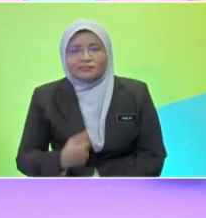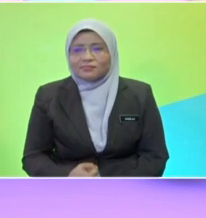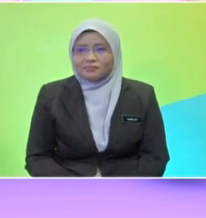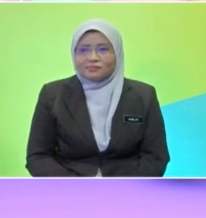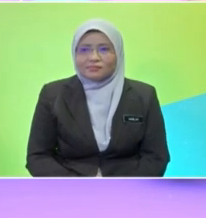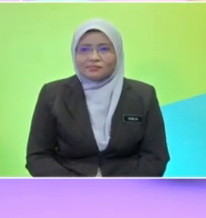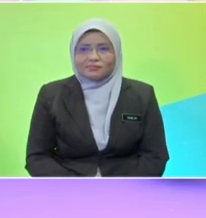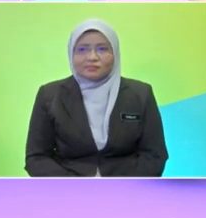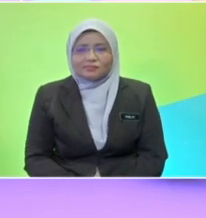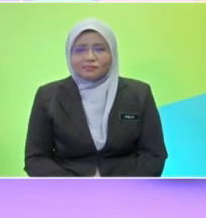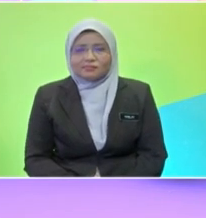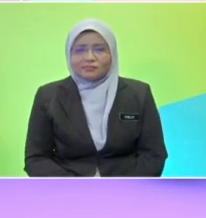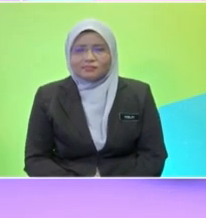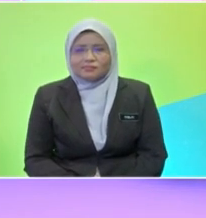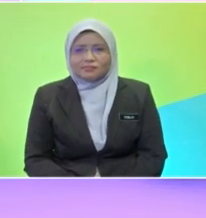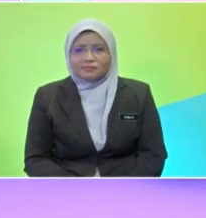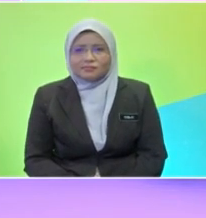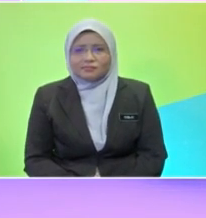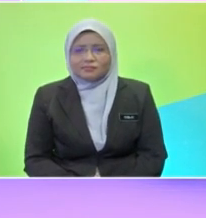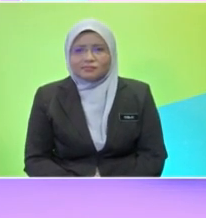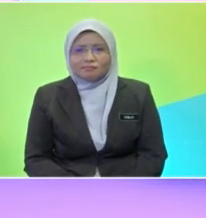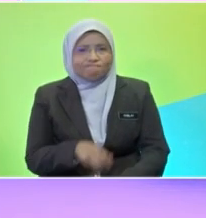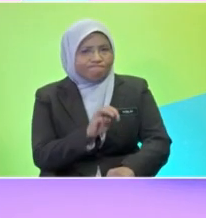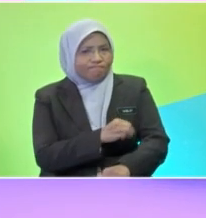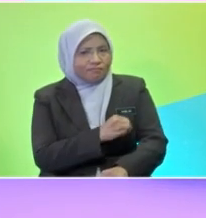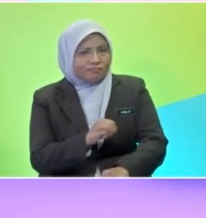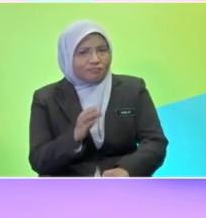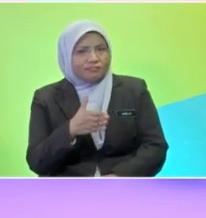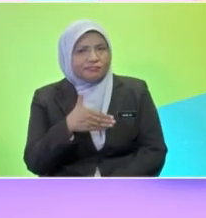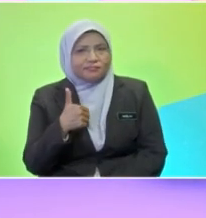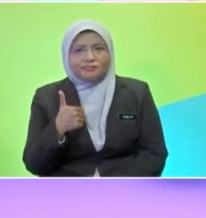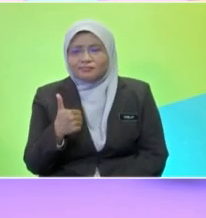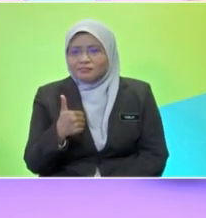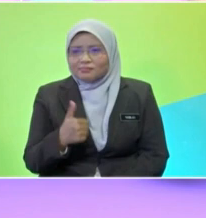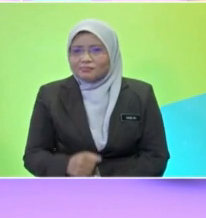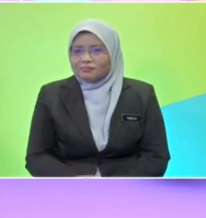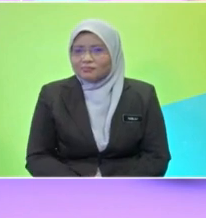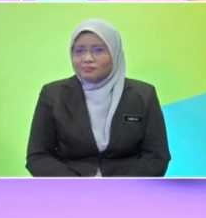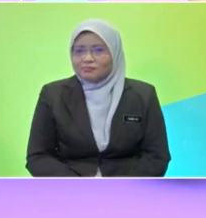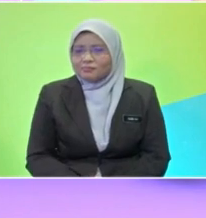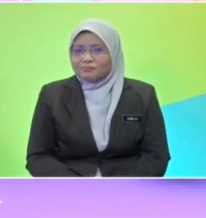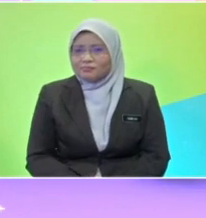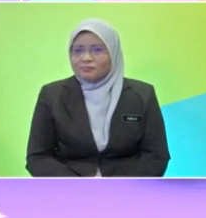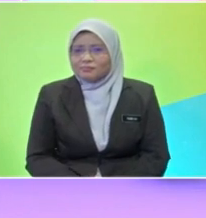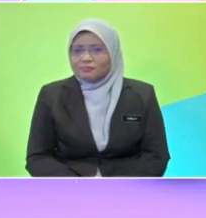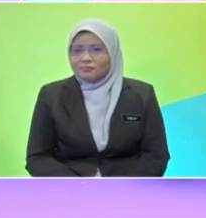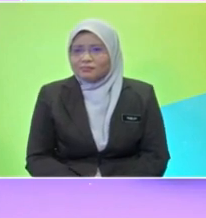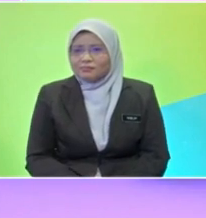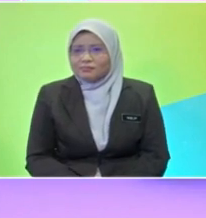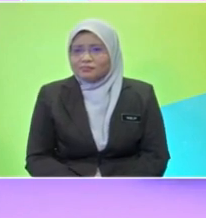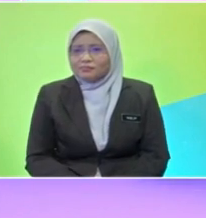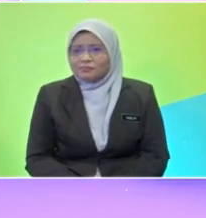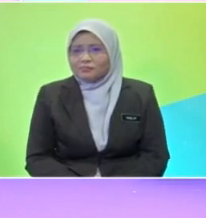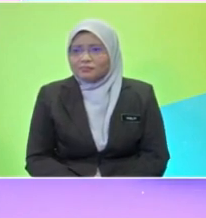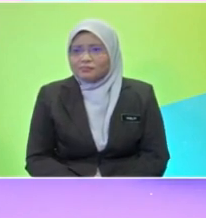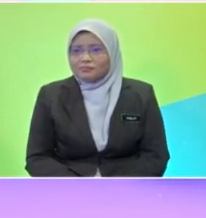The reason why I like this song, because the melody of this song is very catchy and it bring back my childhood